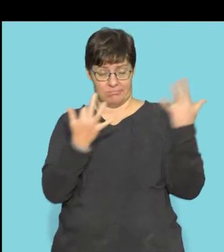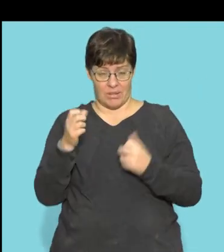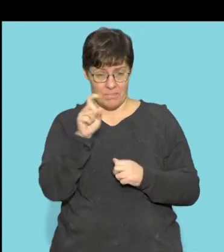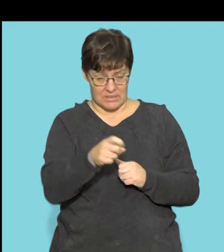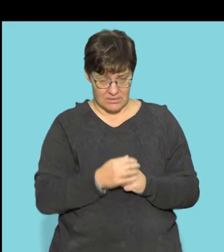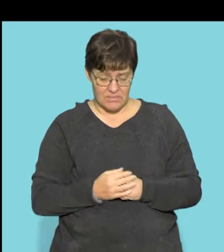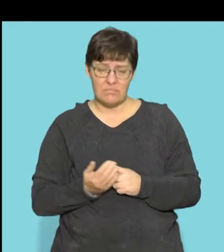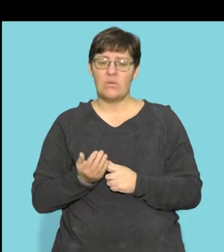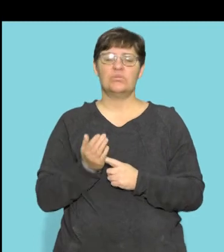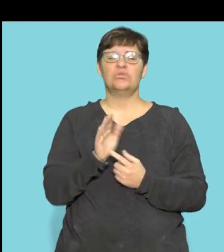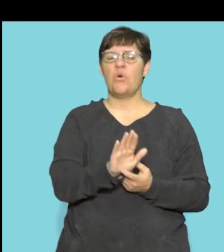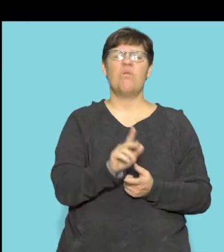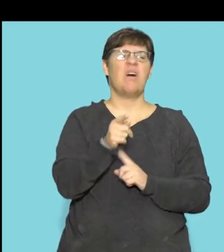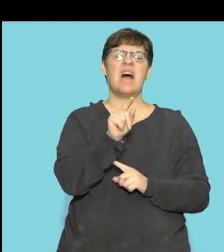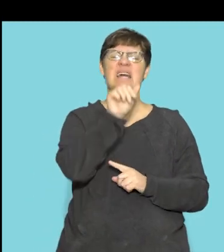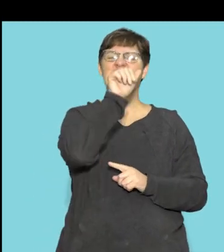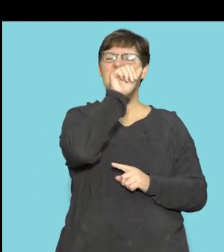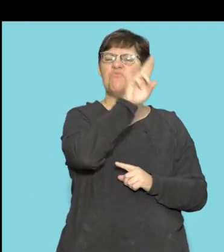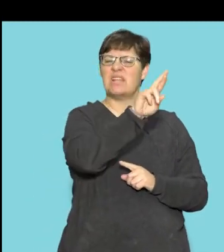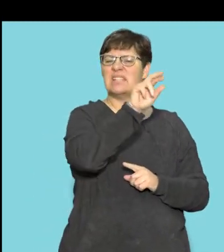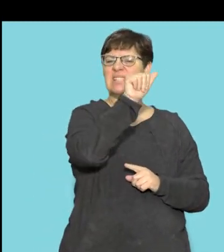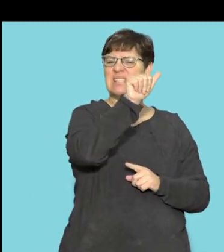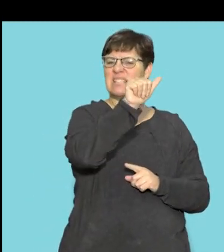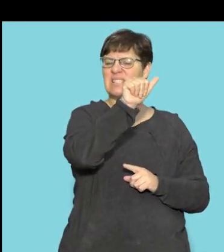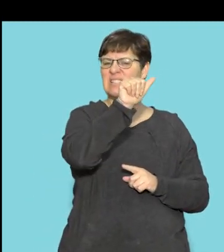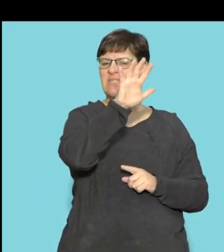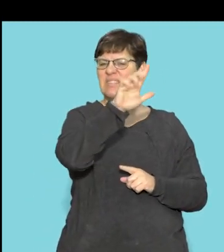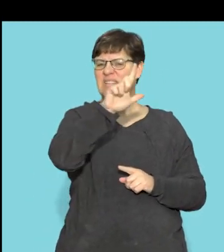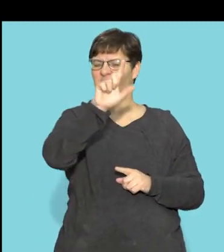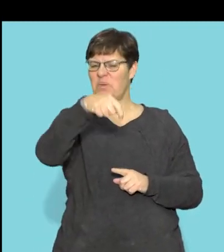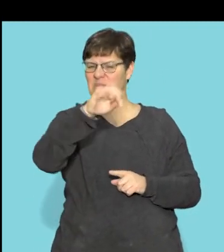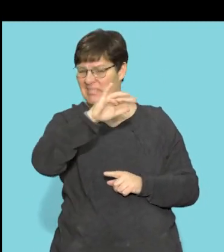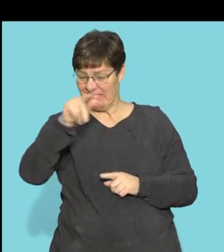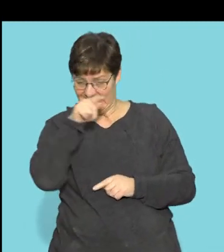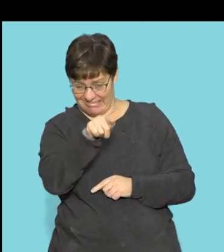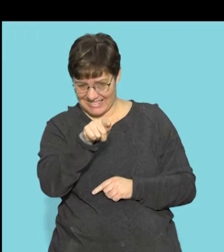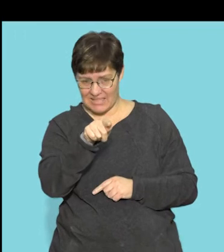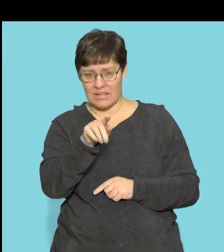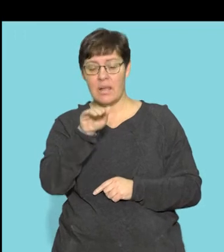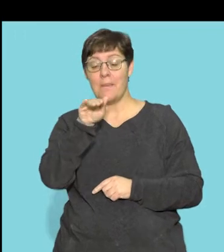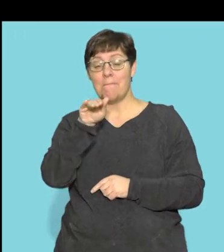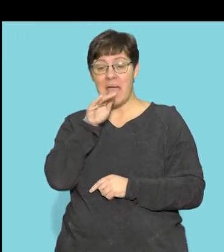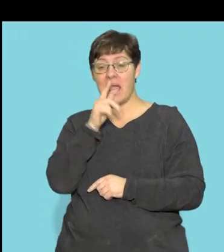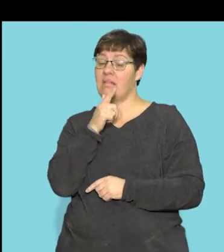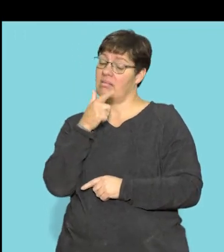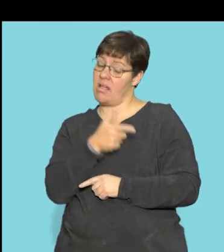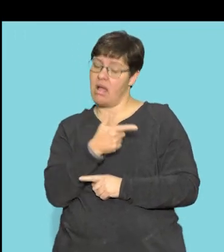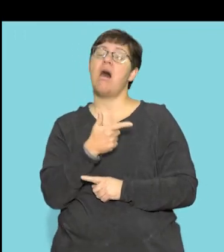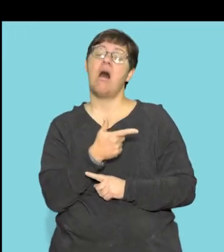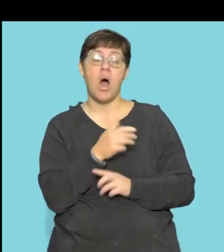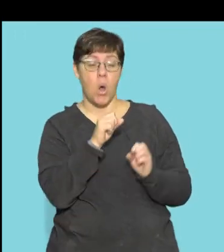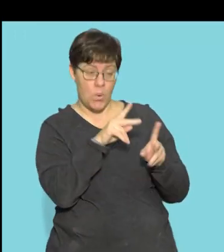you how much it is. It's that 657,000. And the bank says we're gonna give